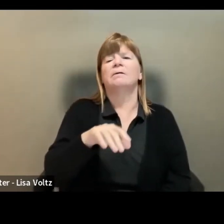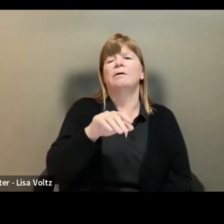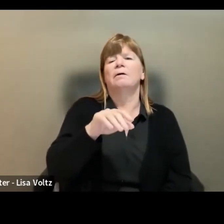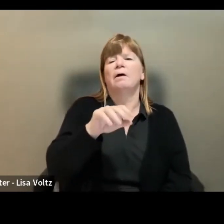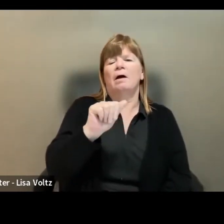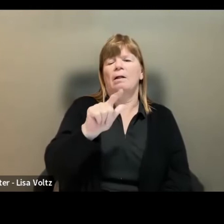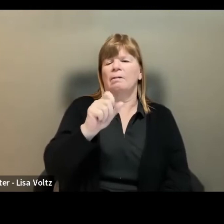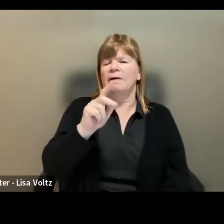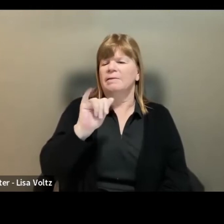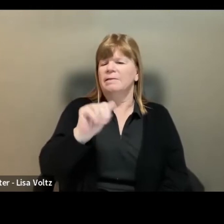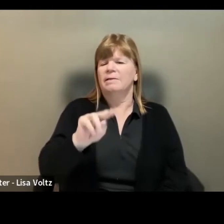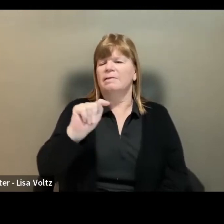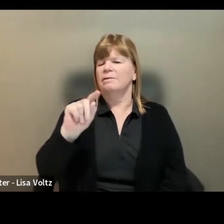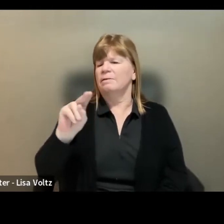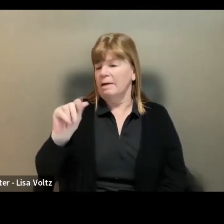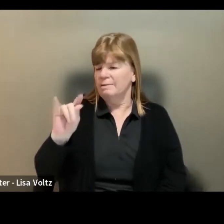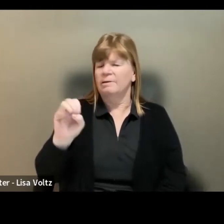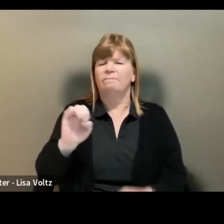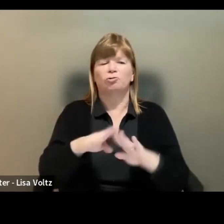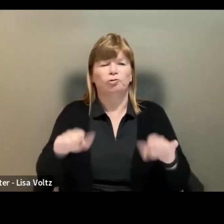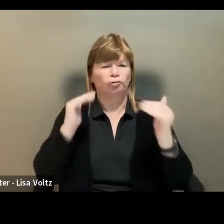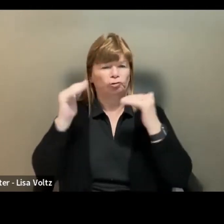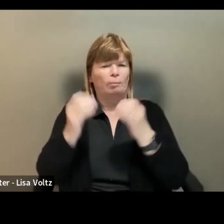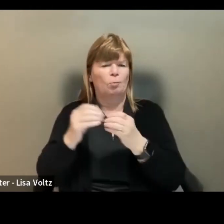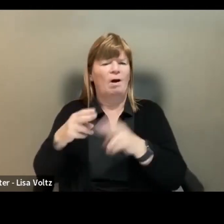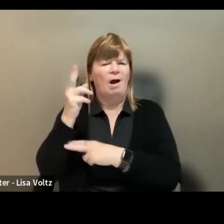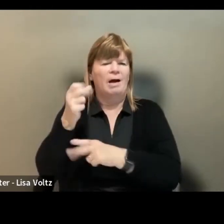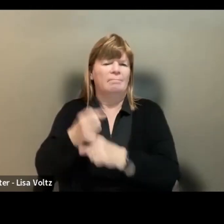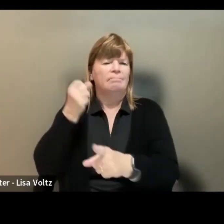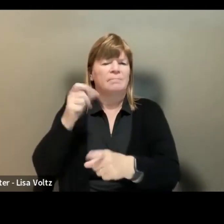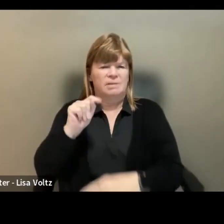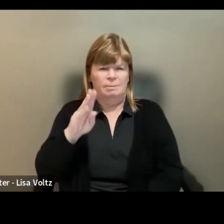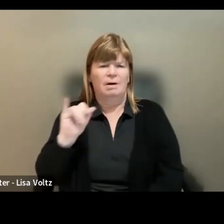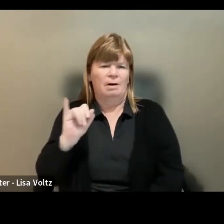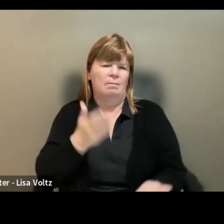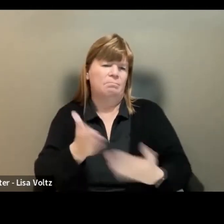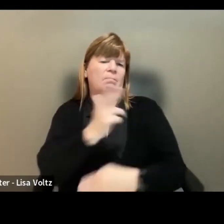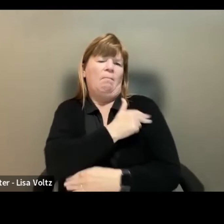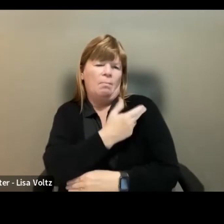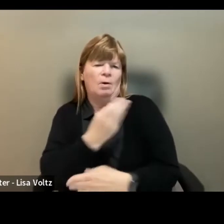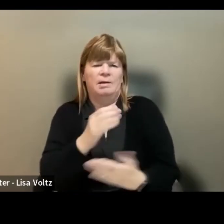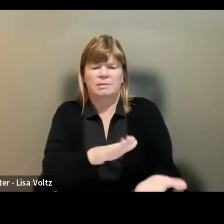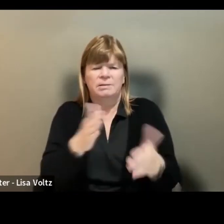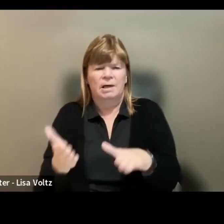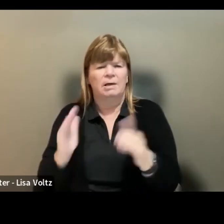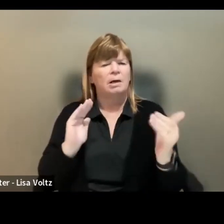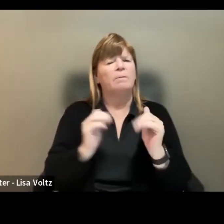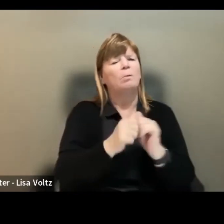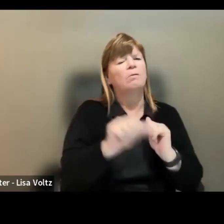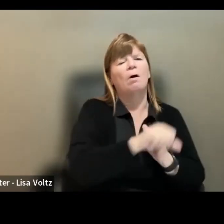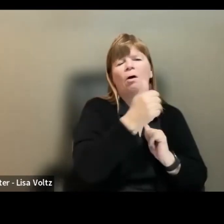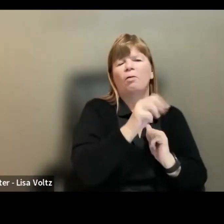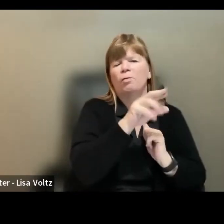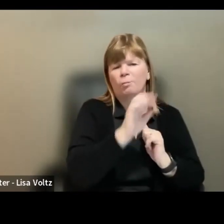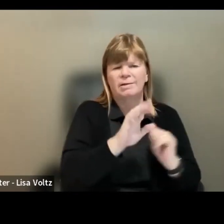Native children and adults have higher rates of TBI-related hospitalizations and deaths compared to other racial or